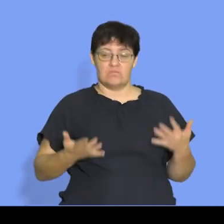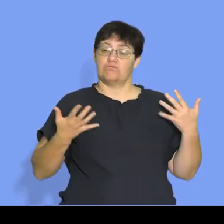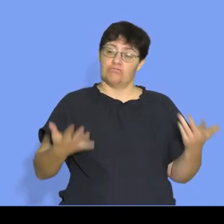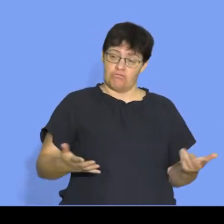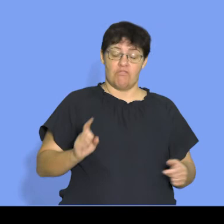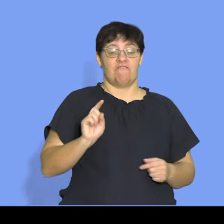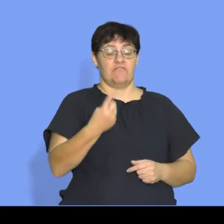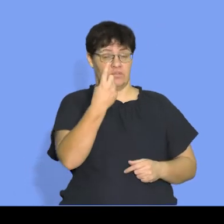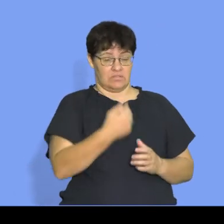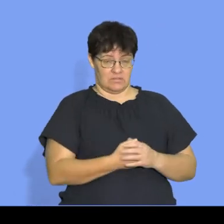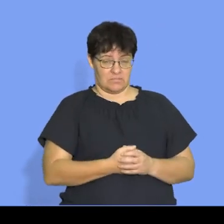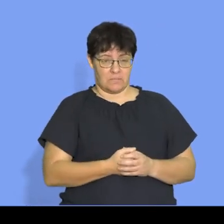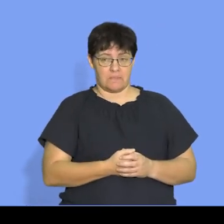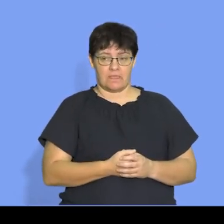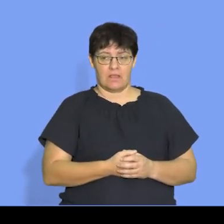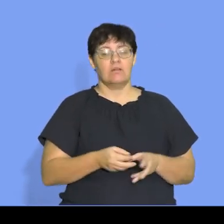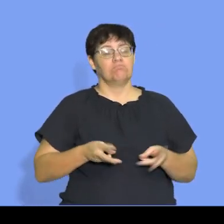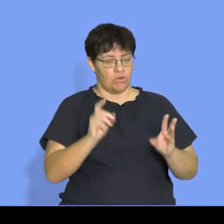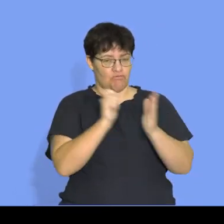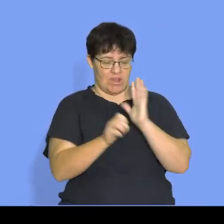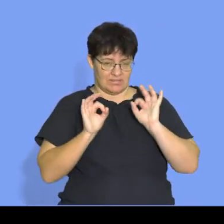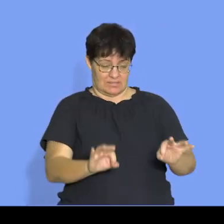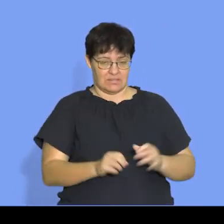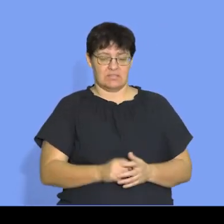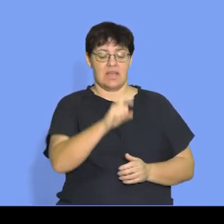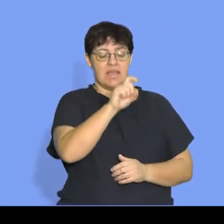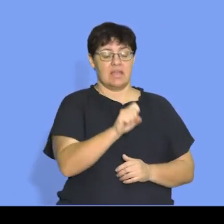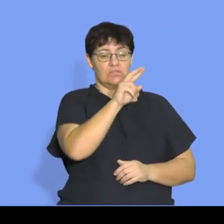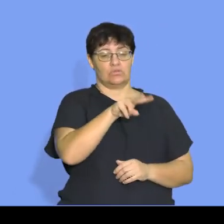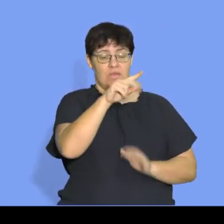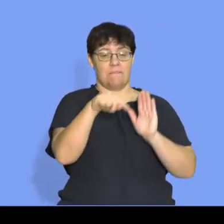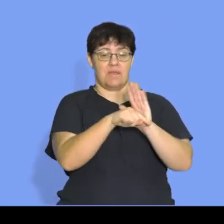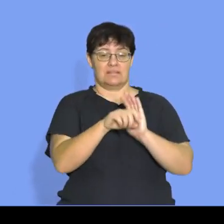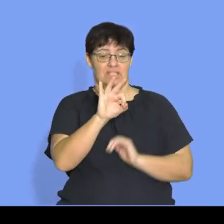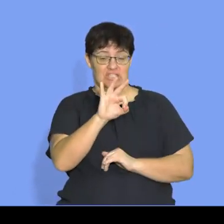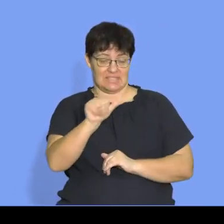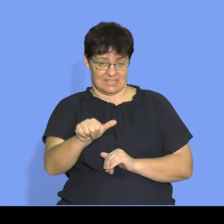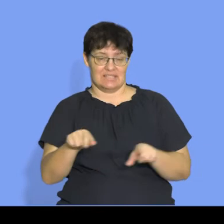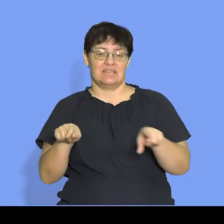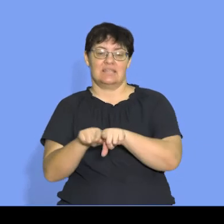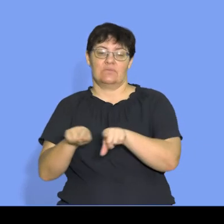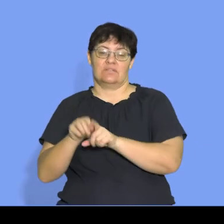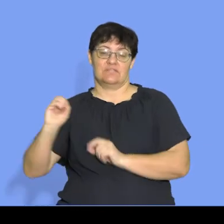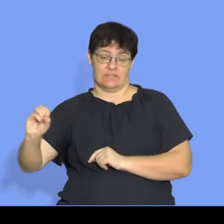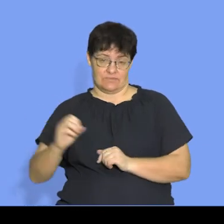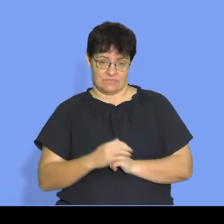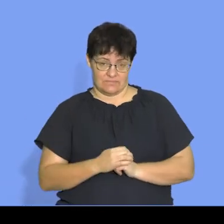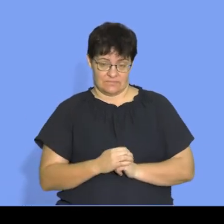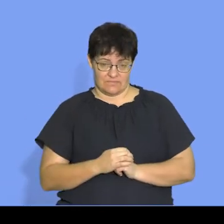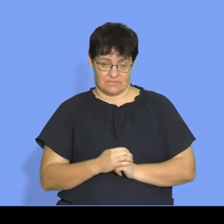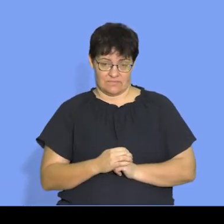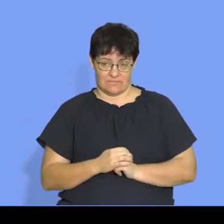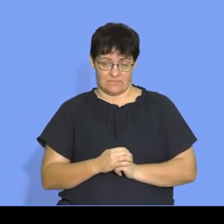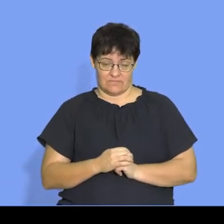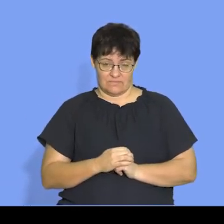you must make it in that form. It becomes x squared minus 36 equal to 0, right?